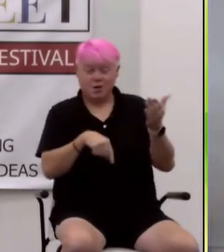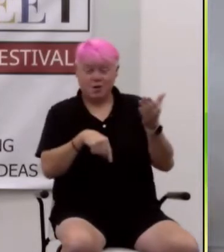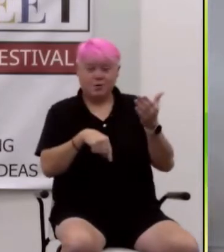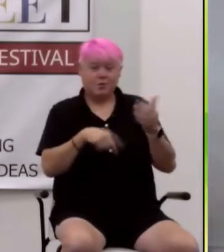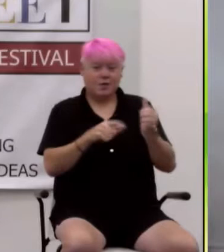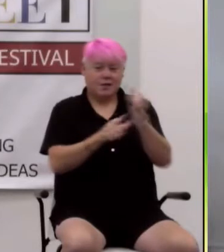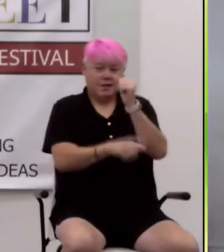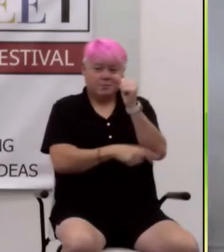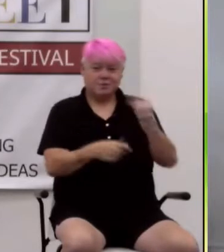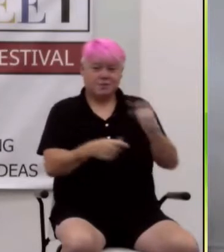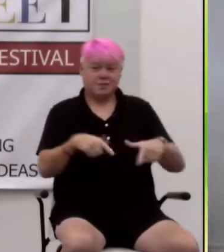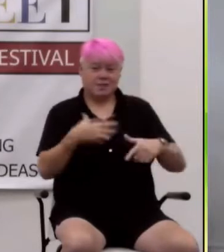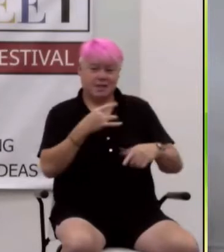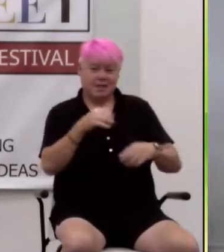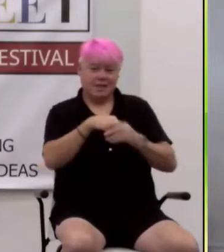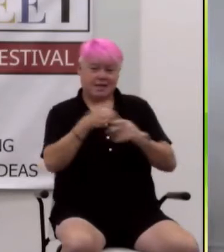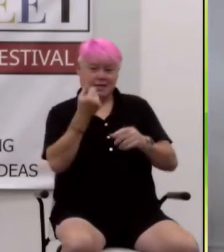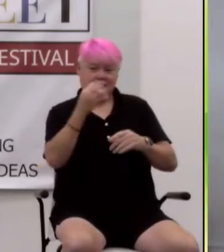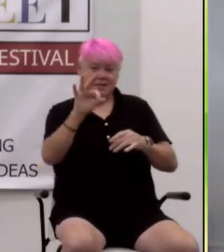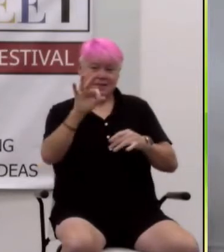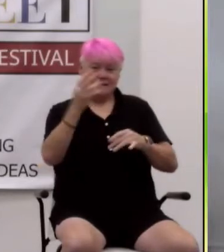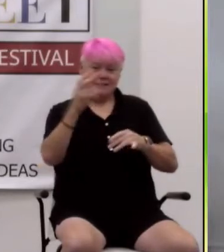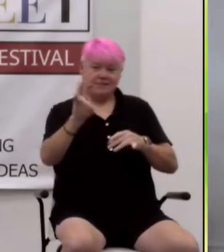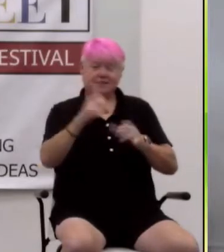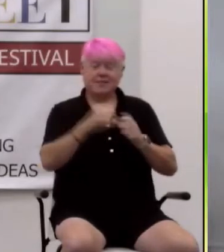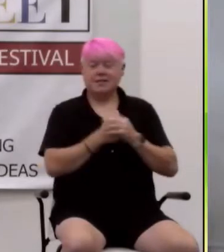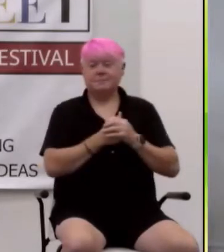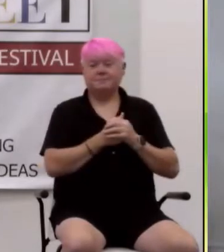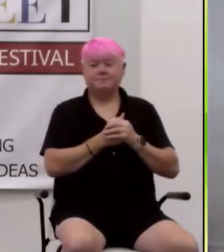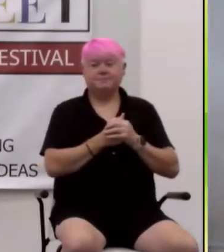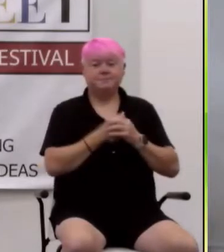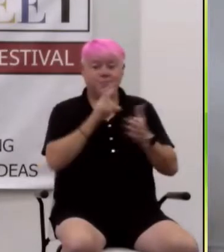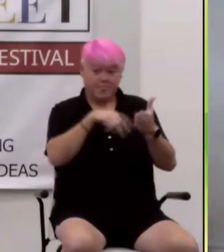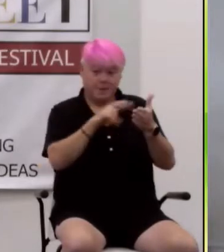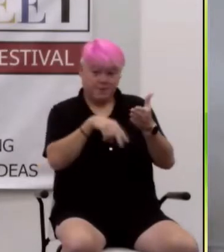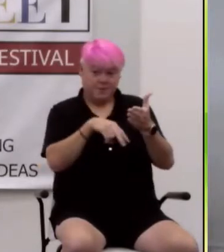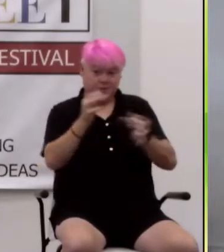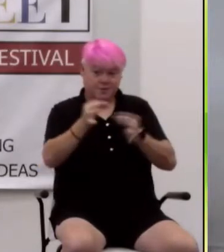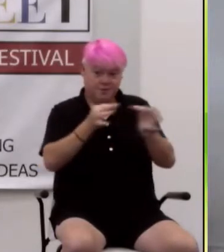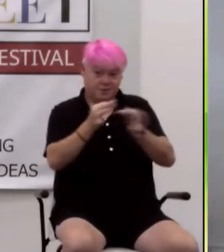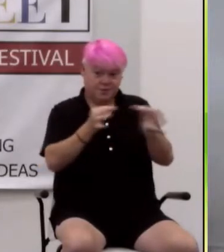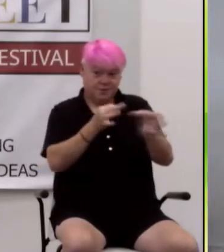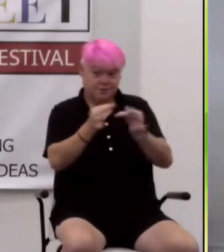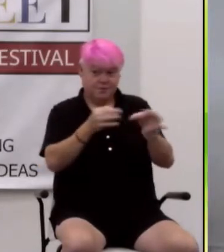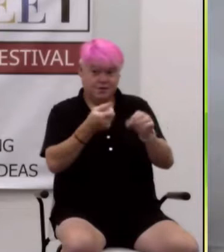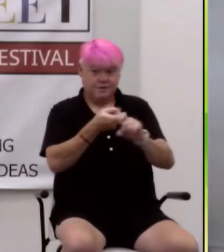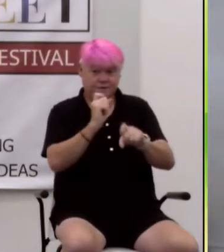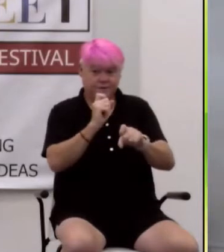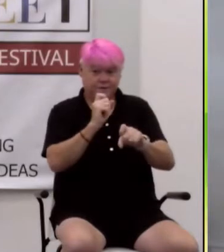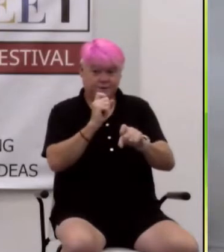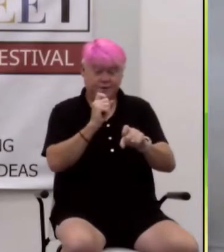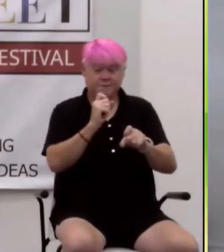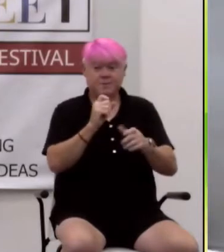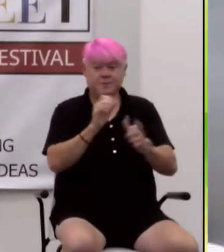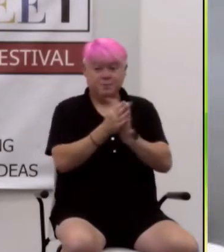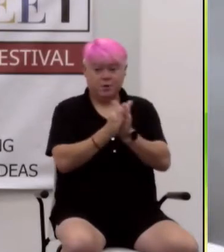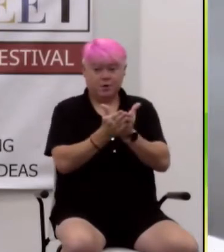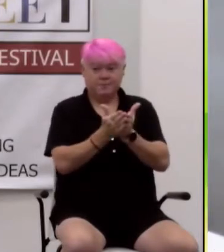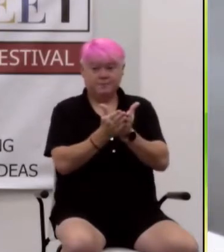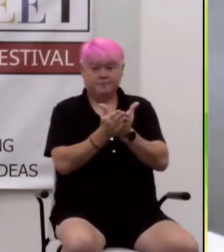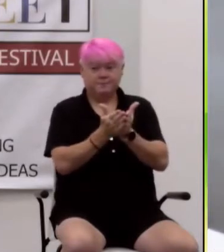So anyway, I'll read to you the description from the jacket copy, because I find that